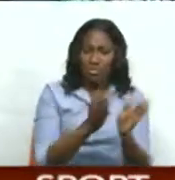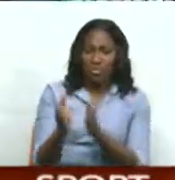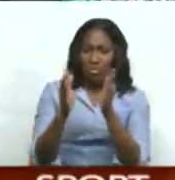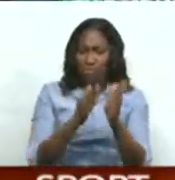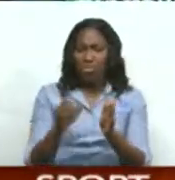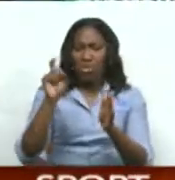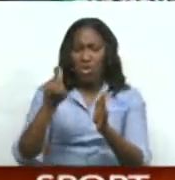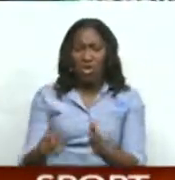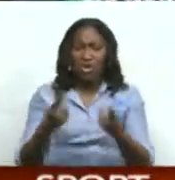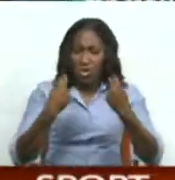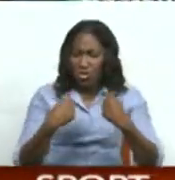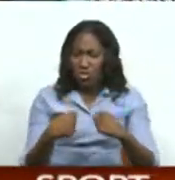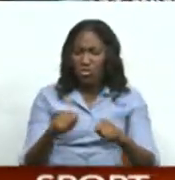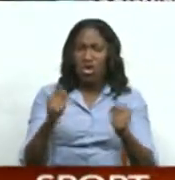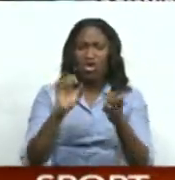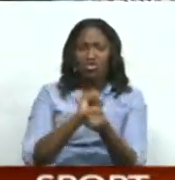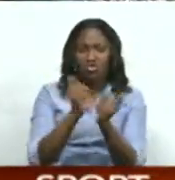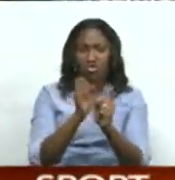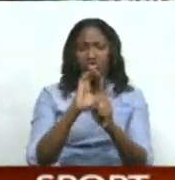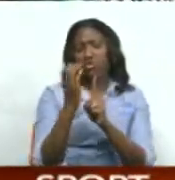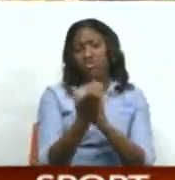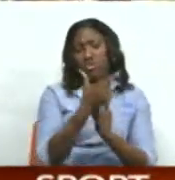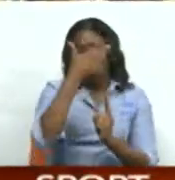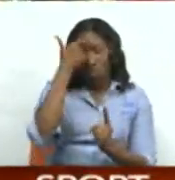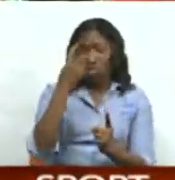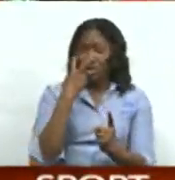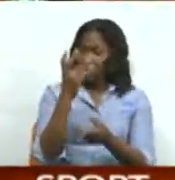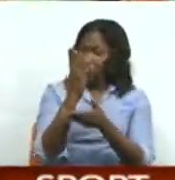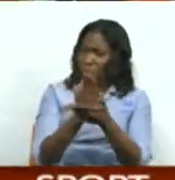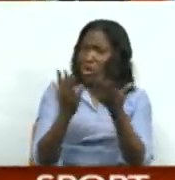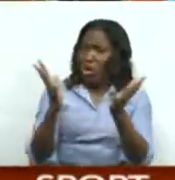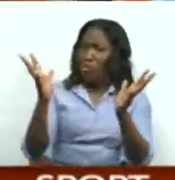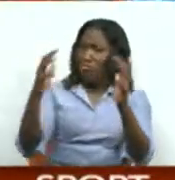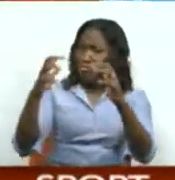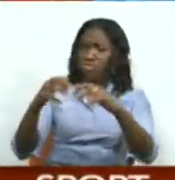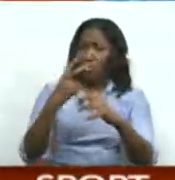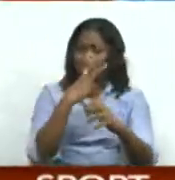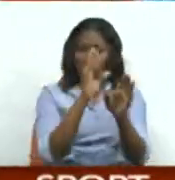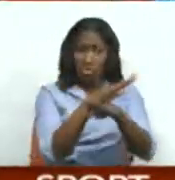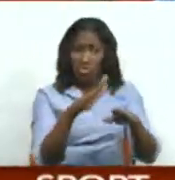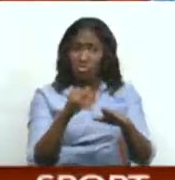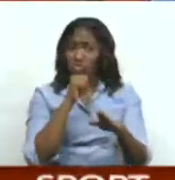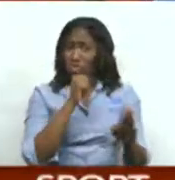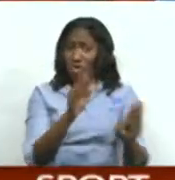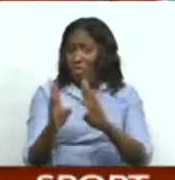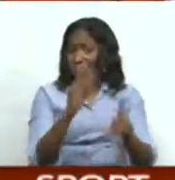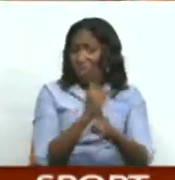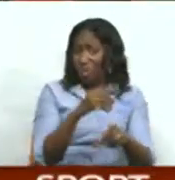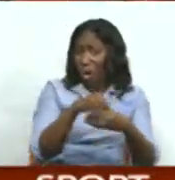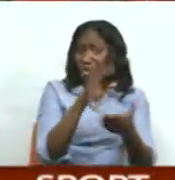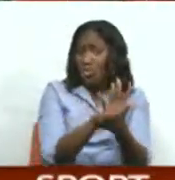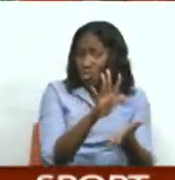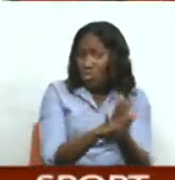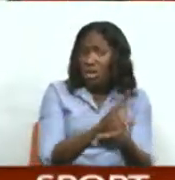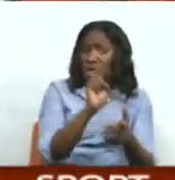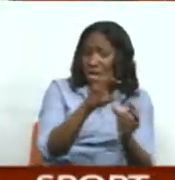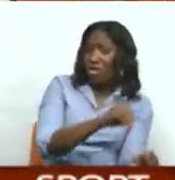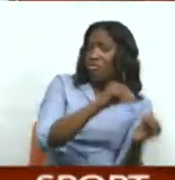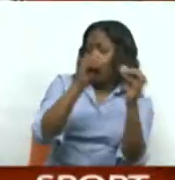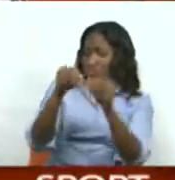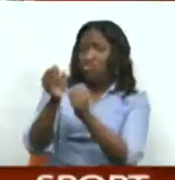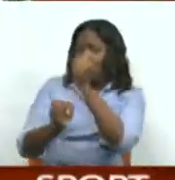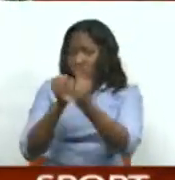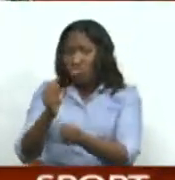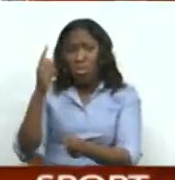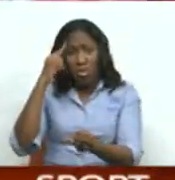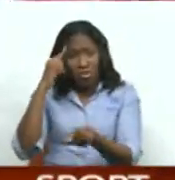change the culture, especially in the face of a notable breakdown of discipline and civility in the school system. In that light, I Choose